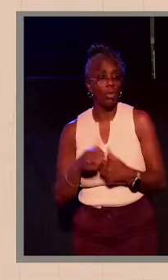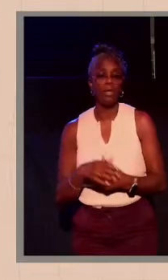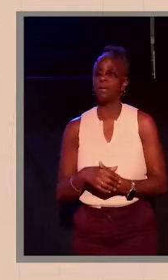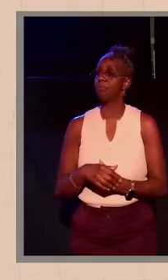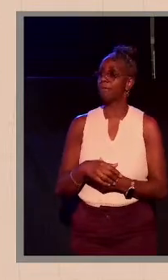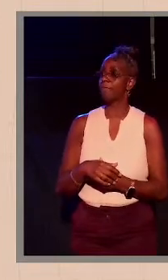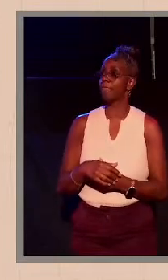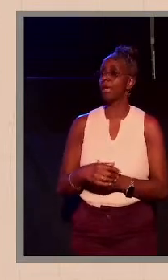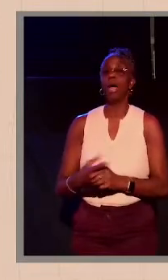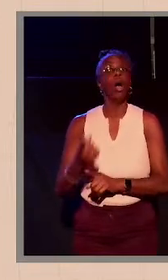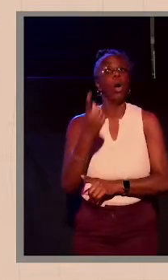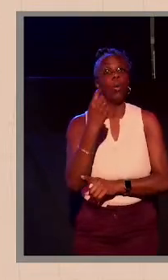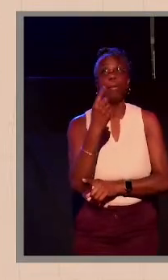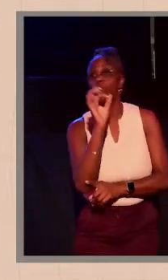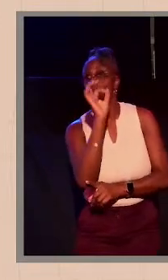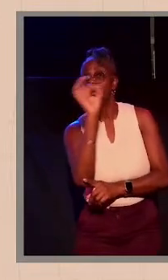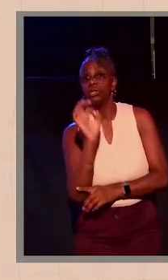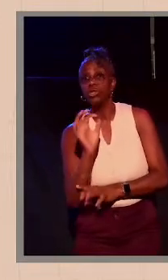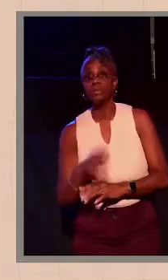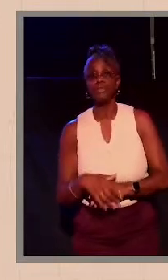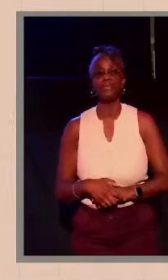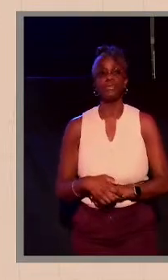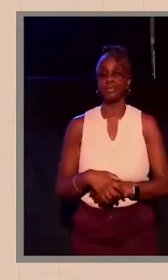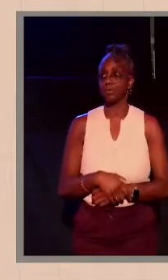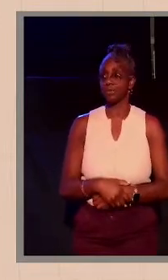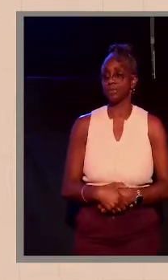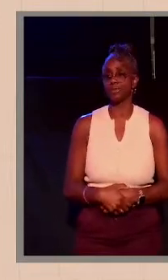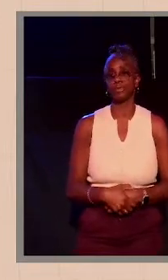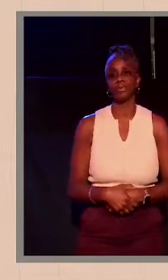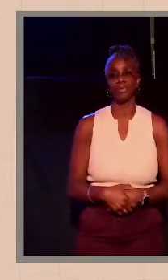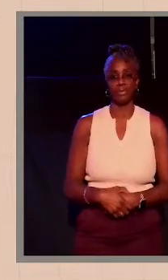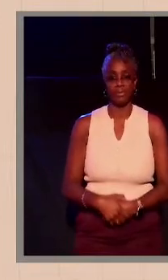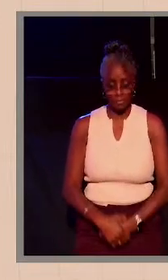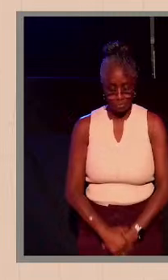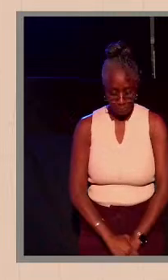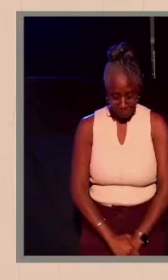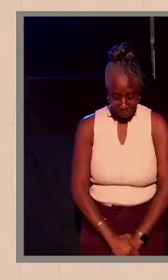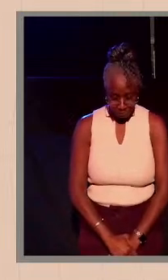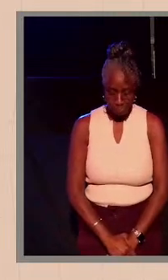Fabulous. I've got one more question over here. Let me just head over this way.